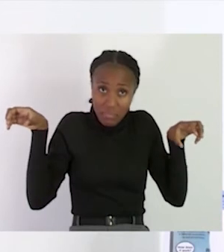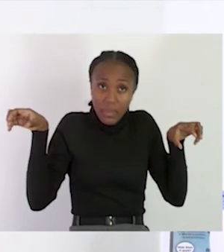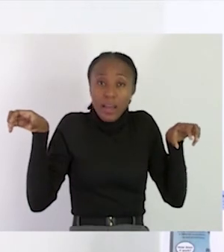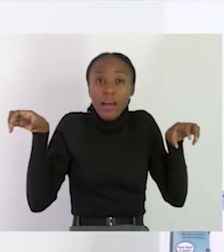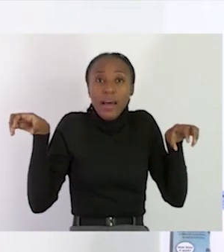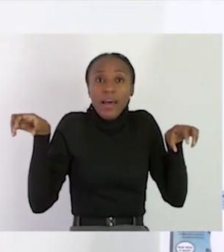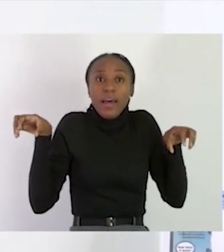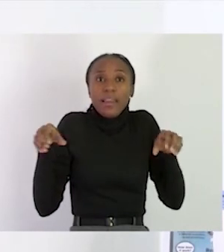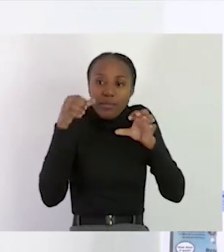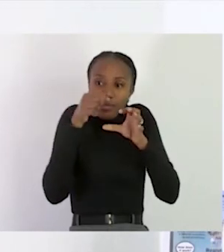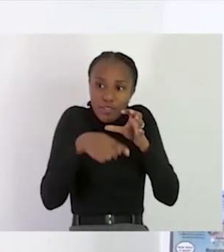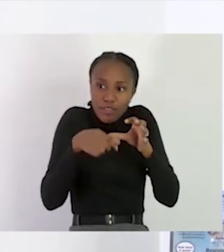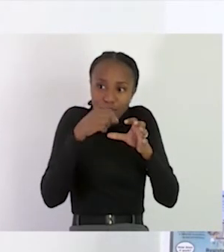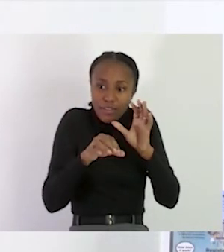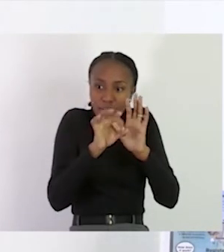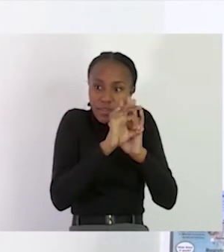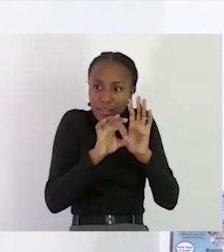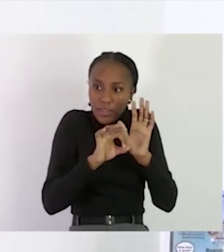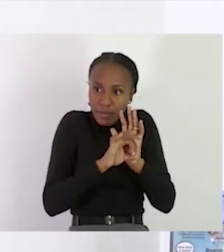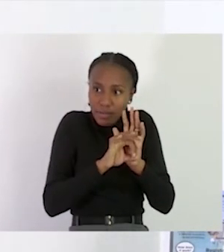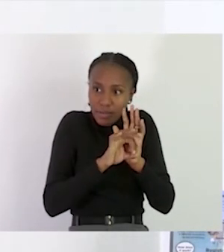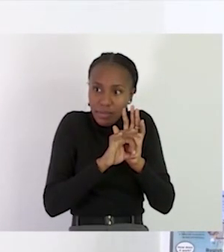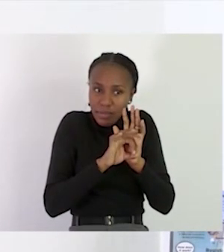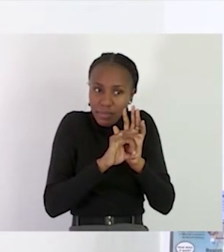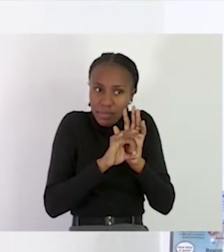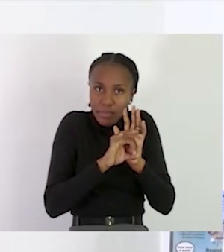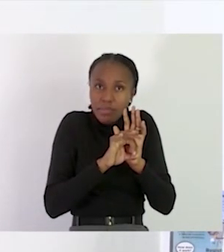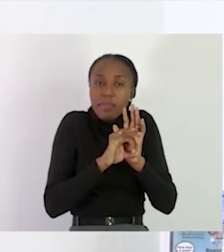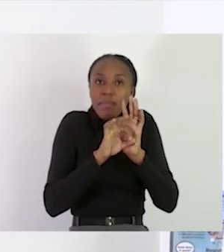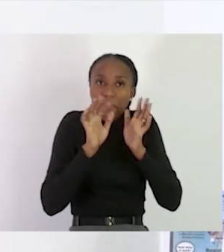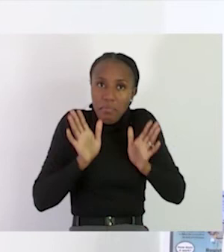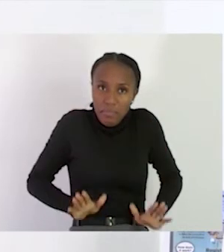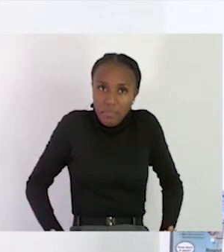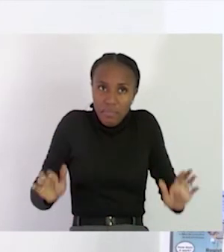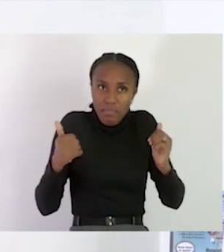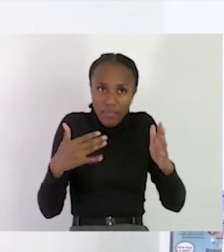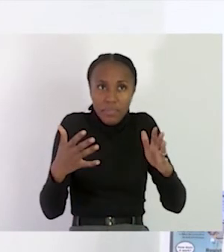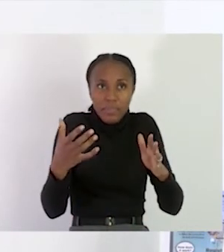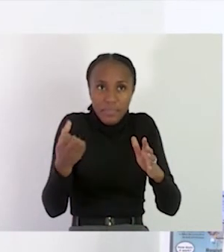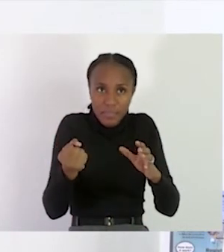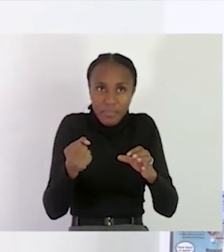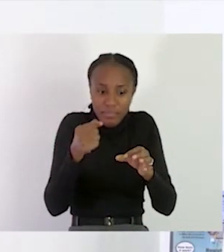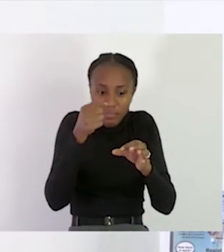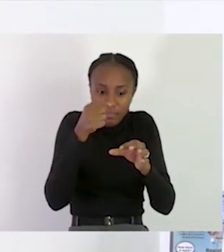Ovaries produce egg cells. So girls will start to produce egg cells. This is already an indication